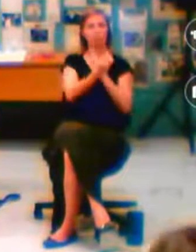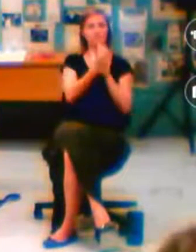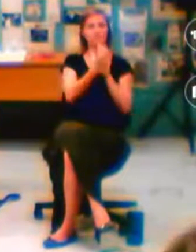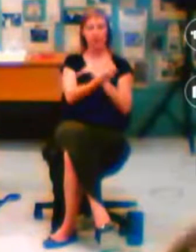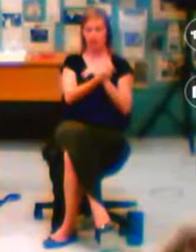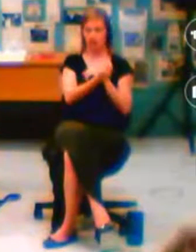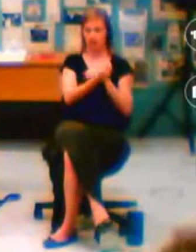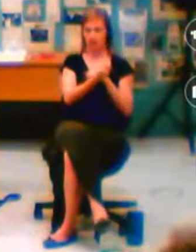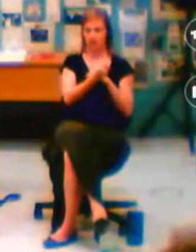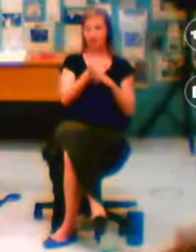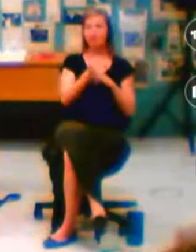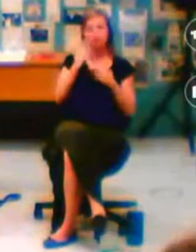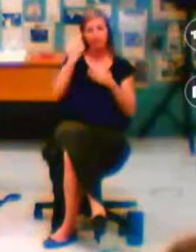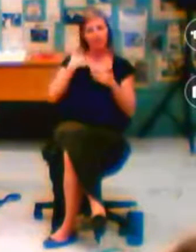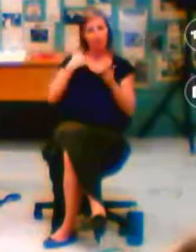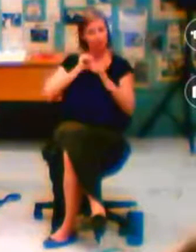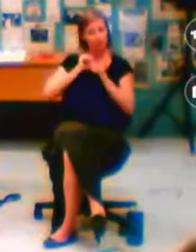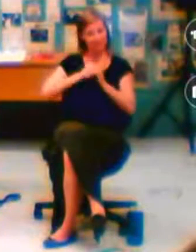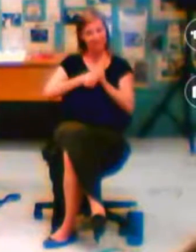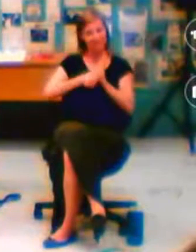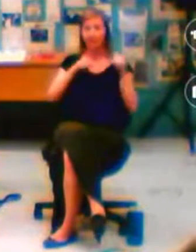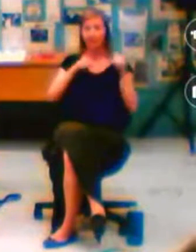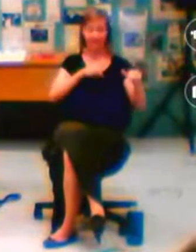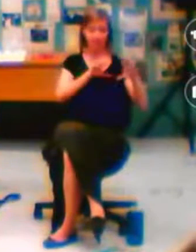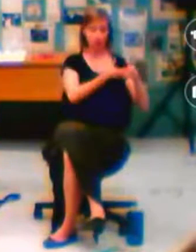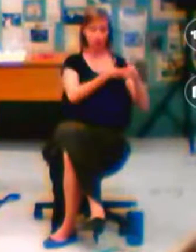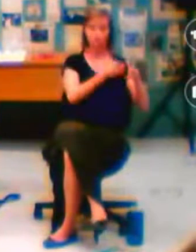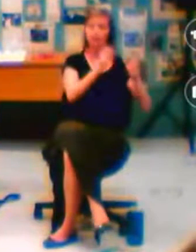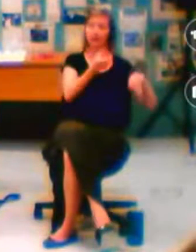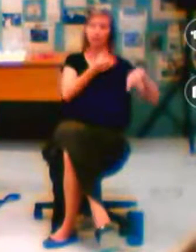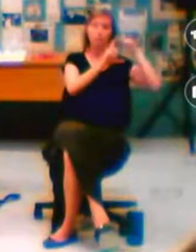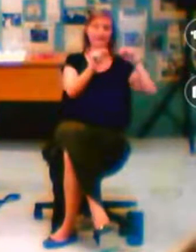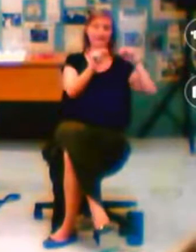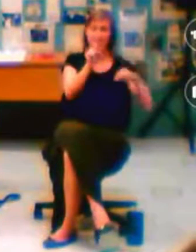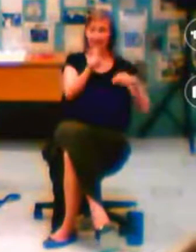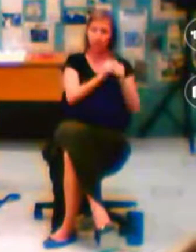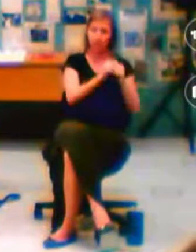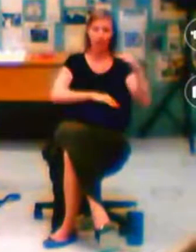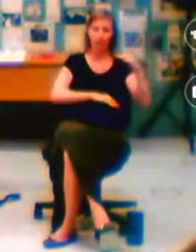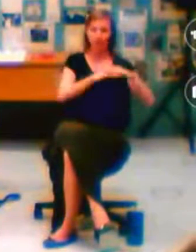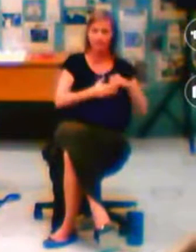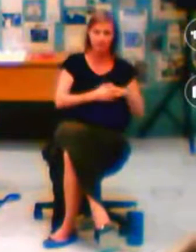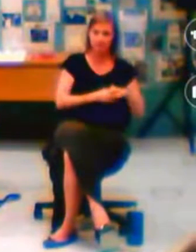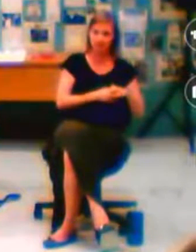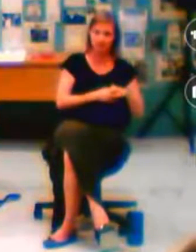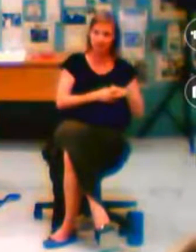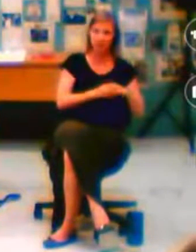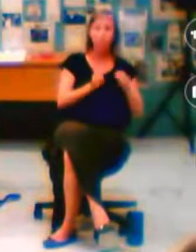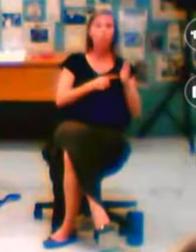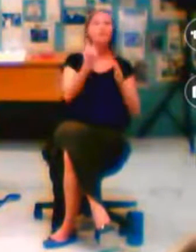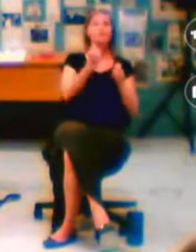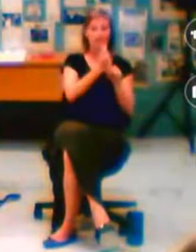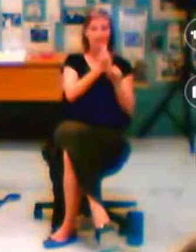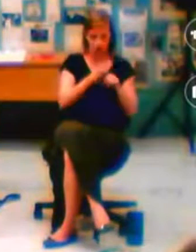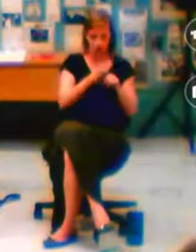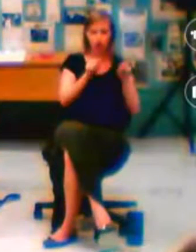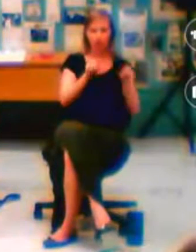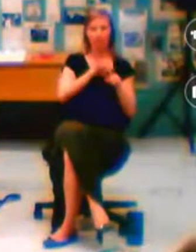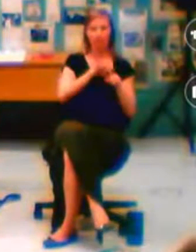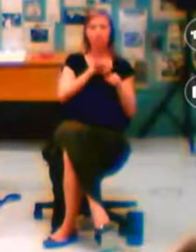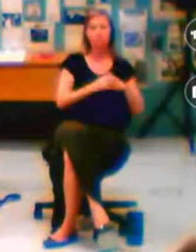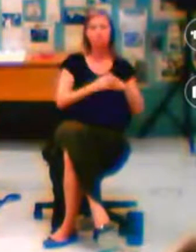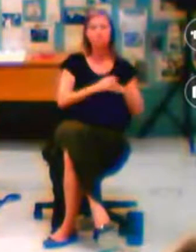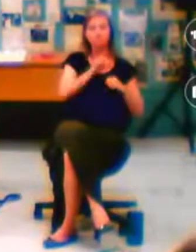state. You don't have to be a U.S. citizen to vote on tax increase, right? This is outside Colorado. I